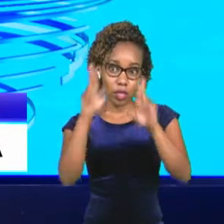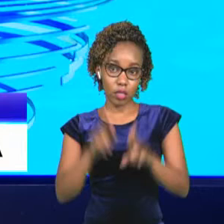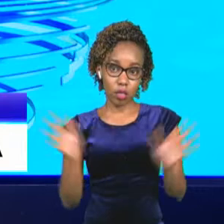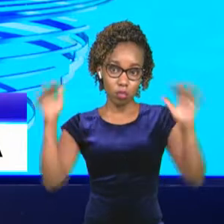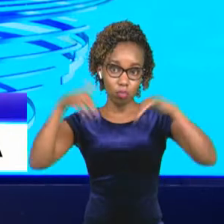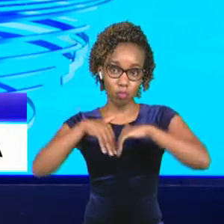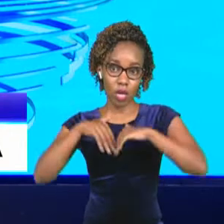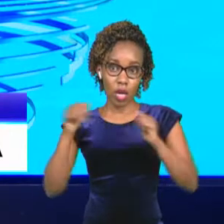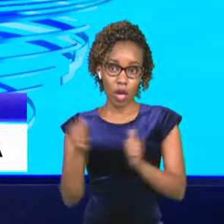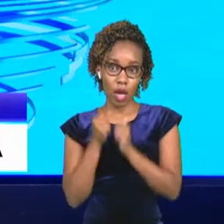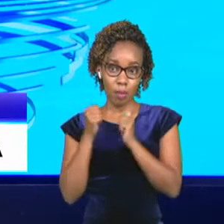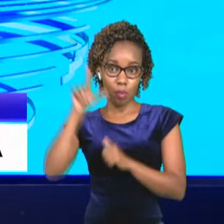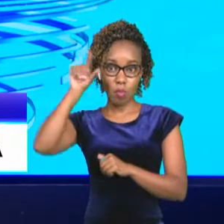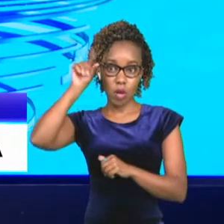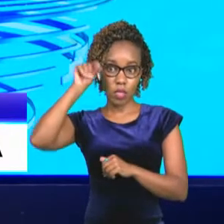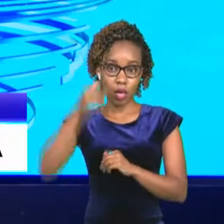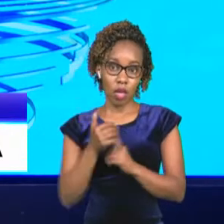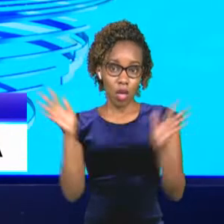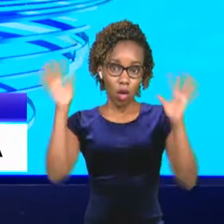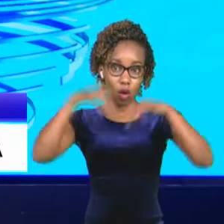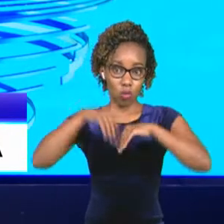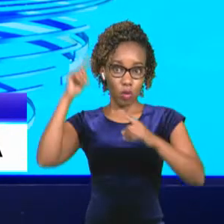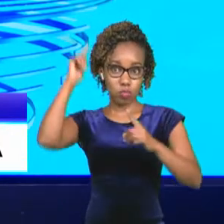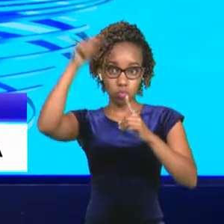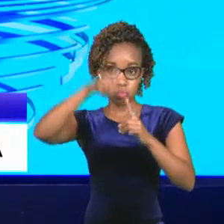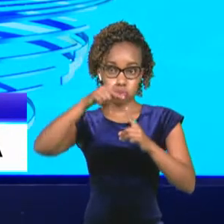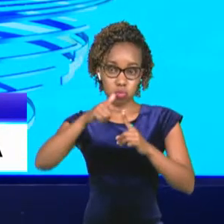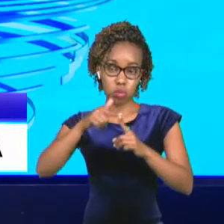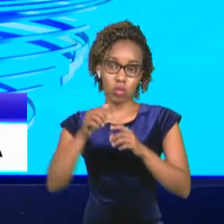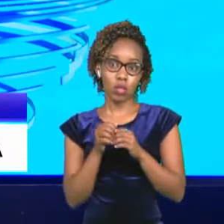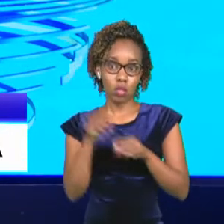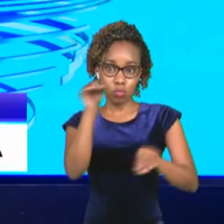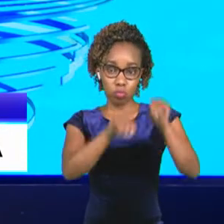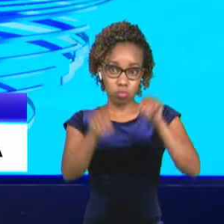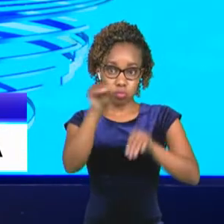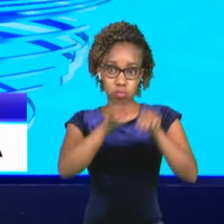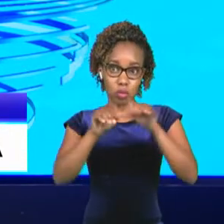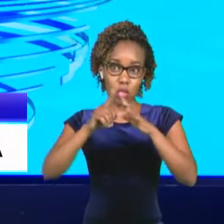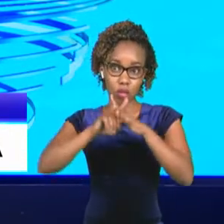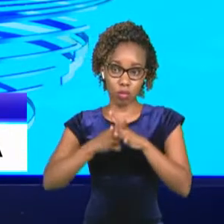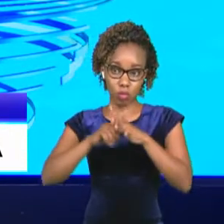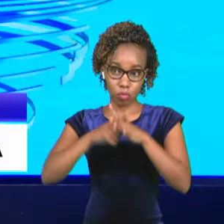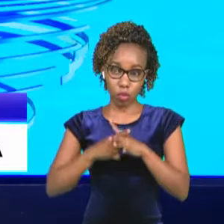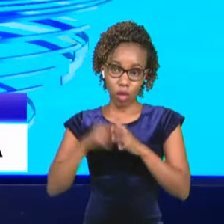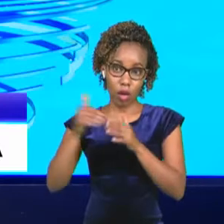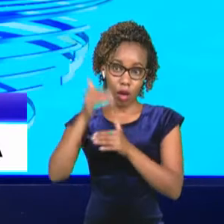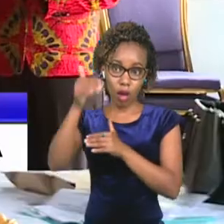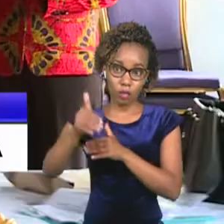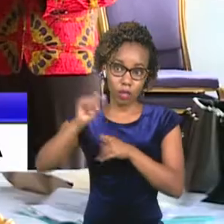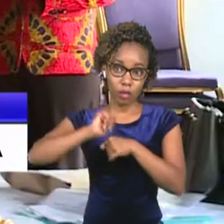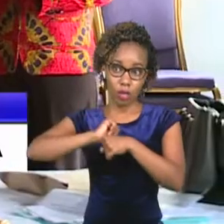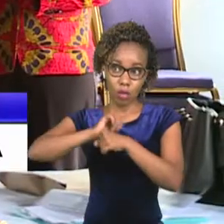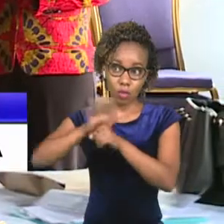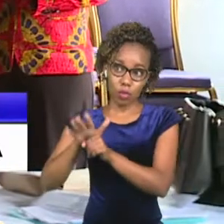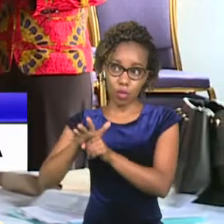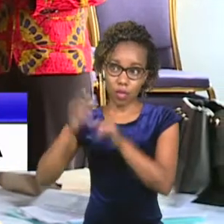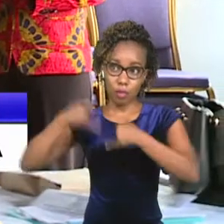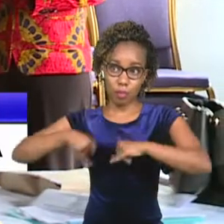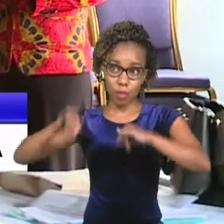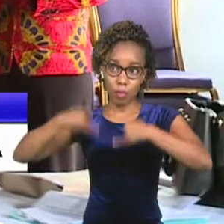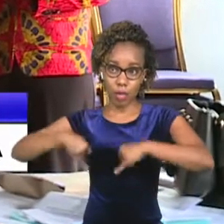to be held in Mombasa. The conference is aiming to find ways of engineering a post-COVID-19 future,